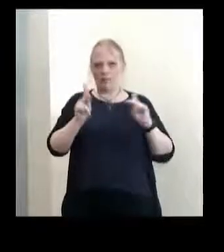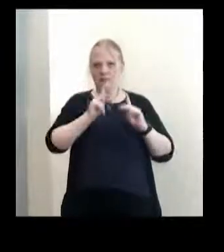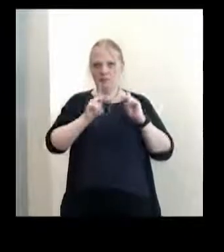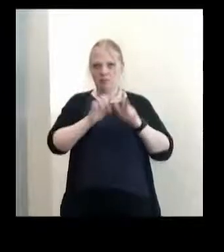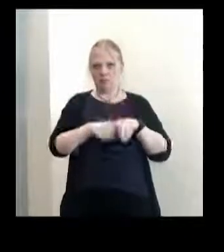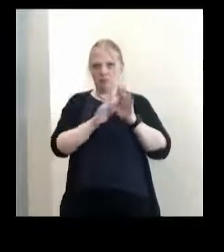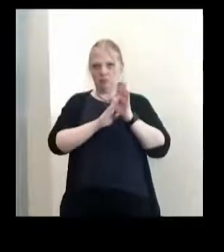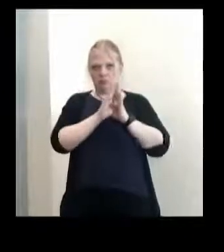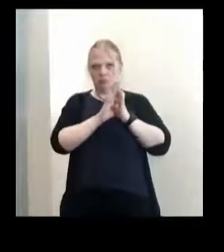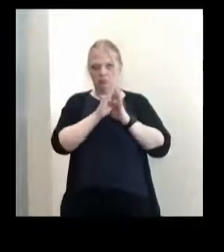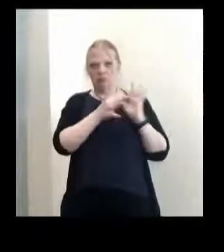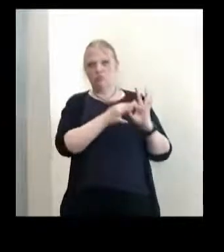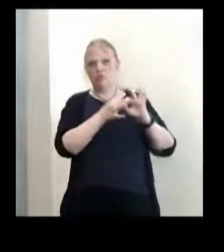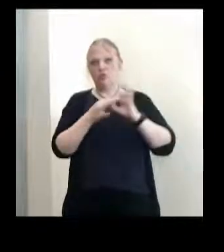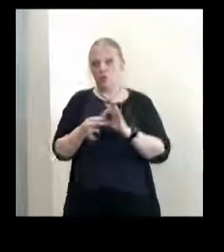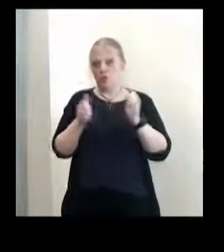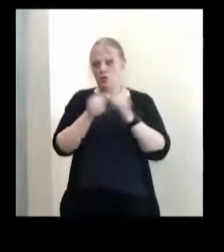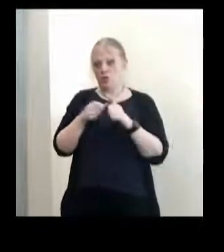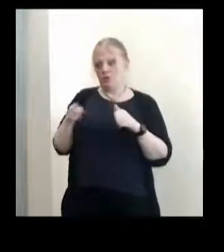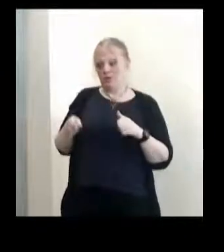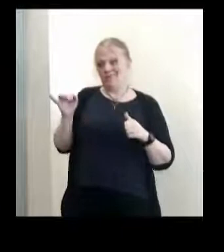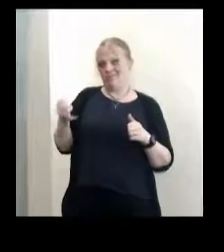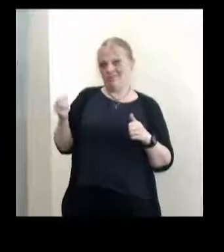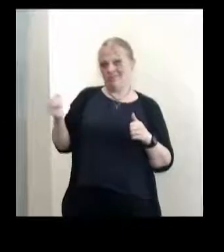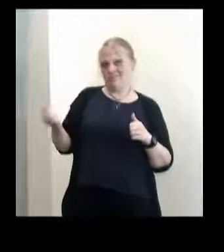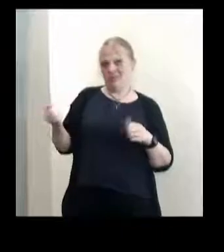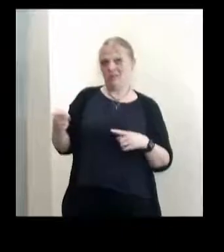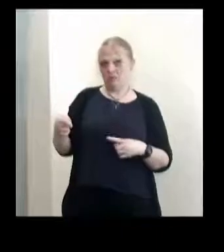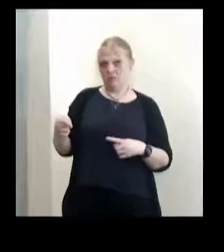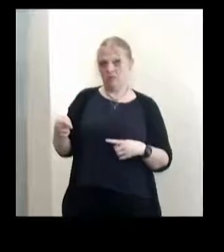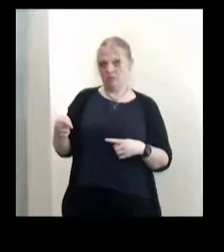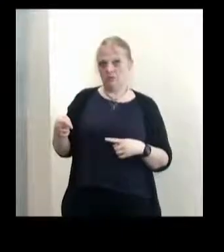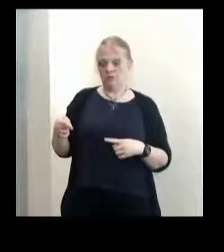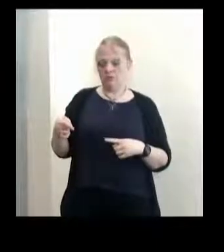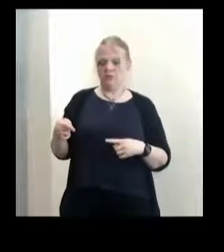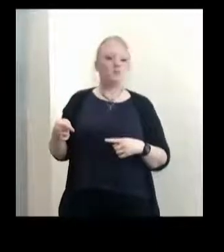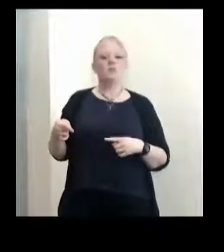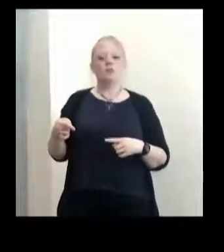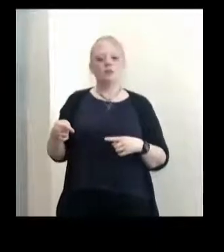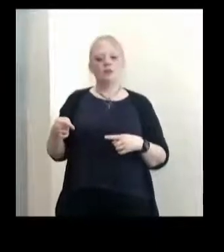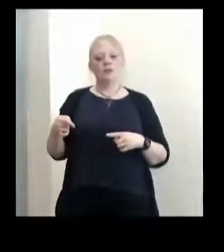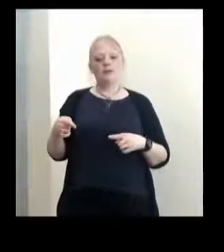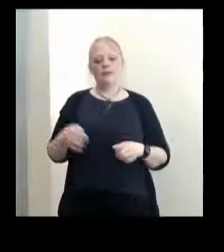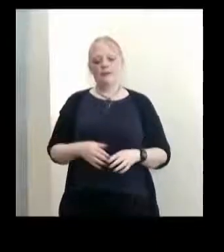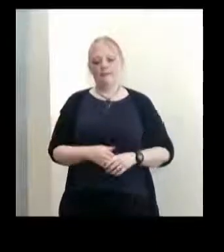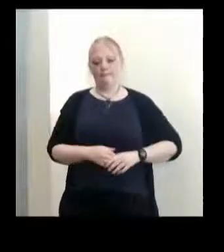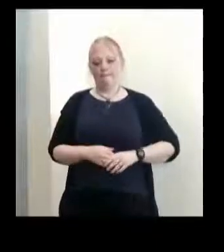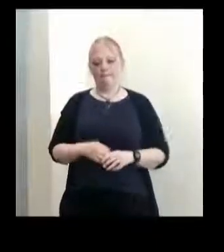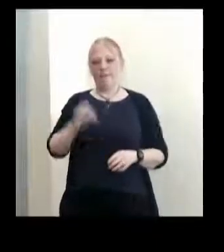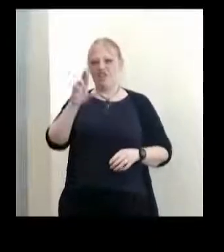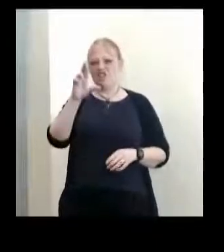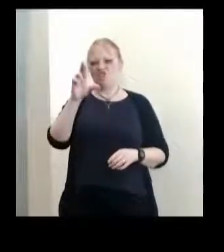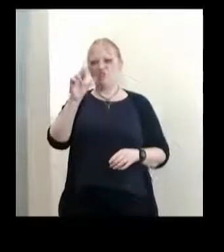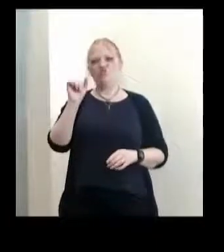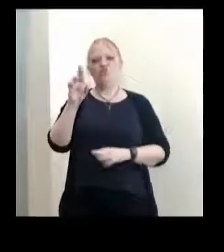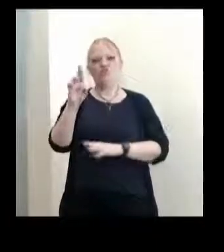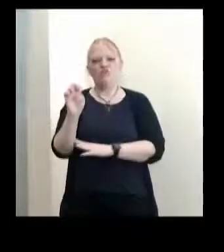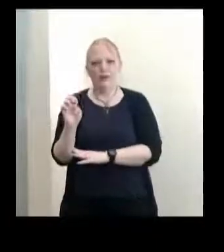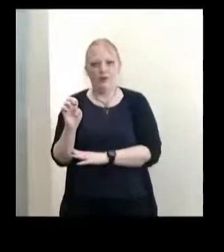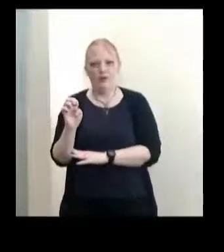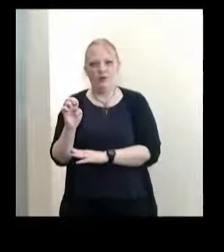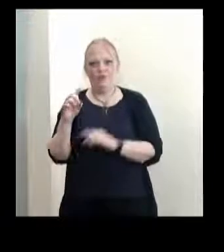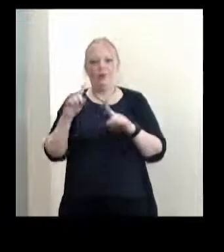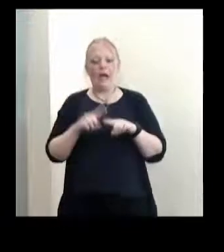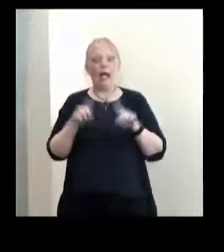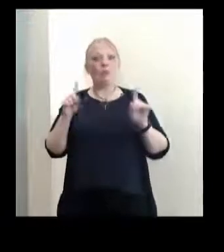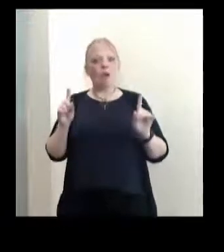in association with the Johnson & Johnson vaccine are, this is a rare event. However, we do